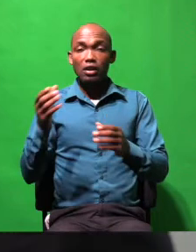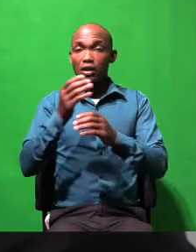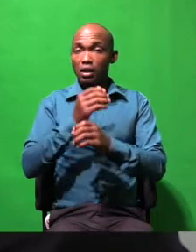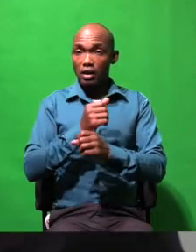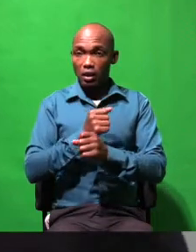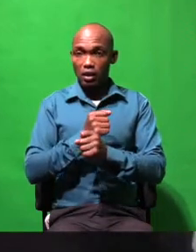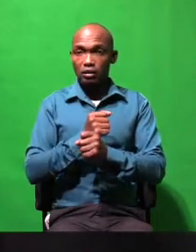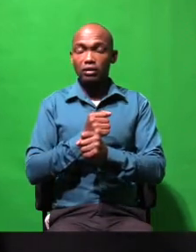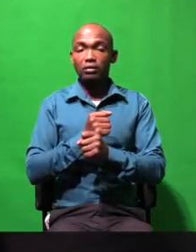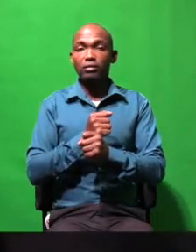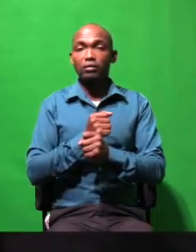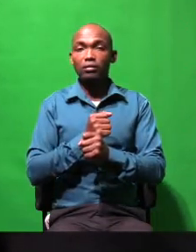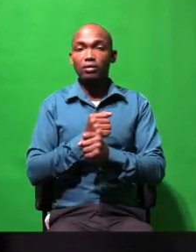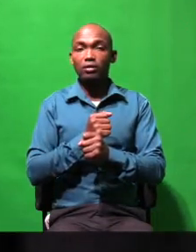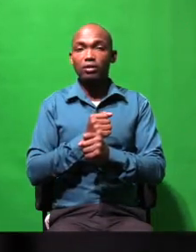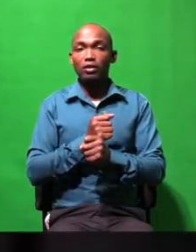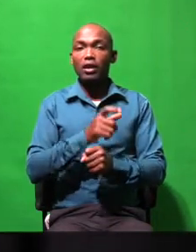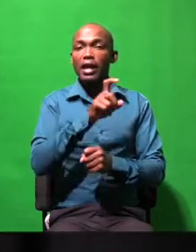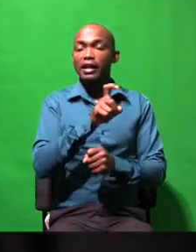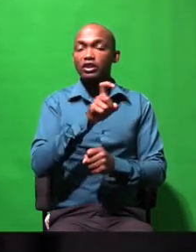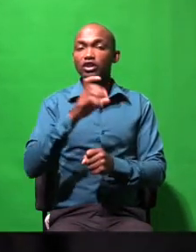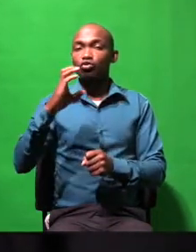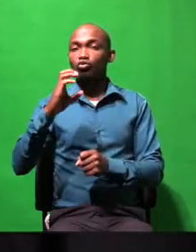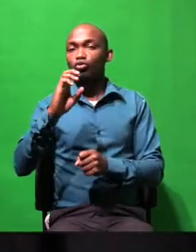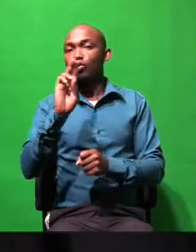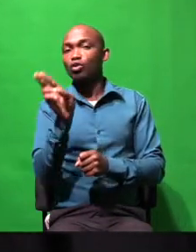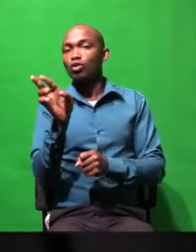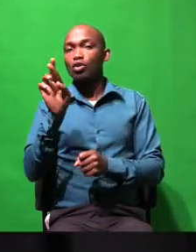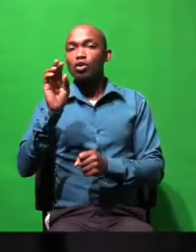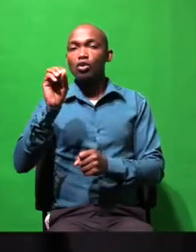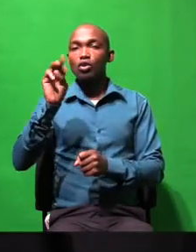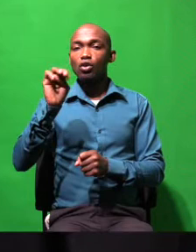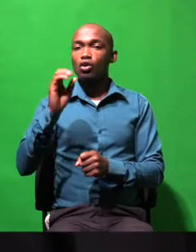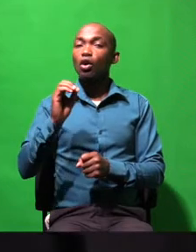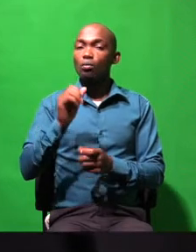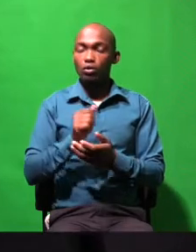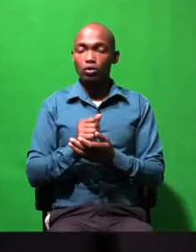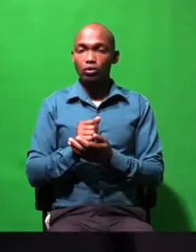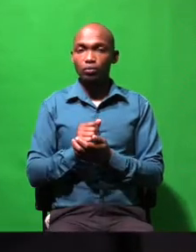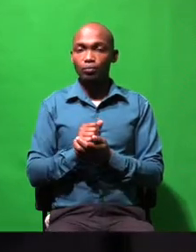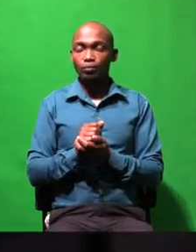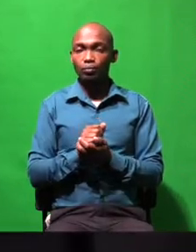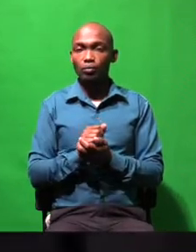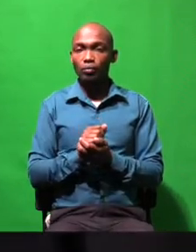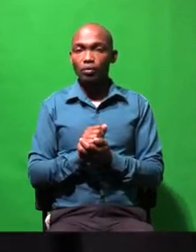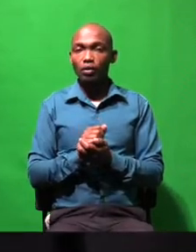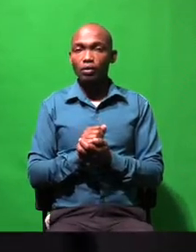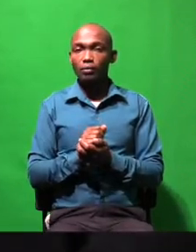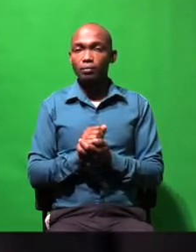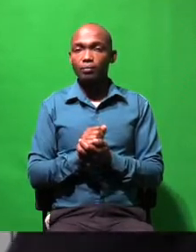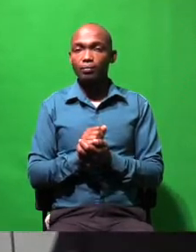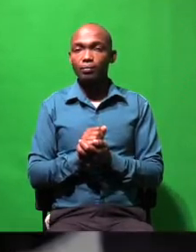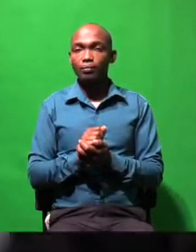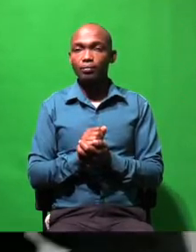carried on X chromosome. Carried on X chromosomes.